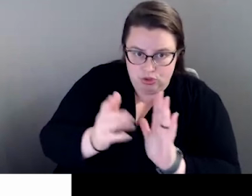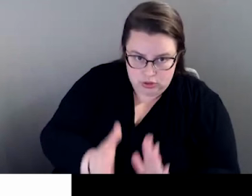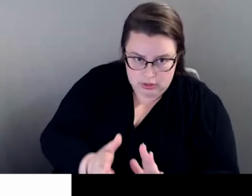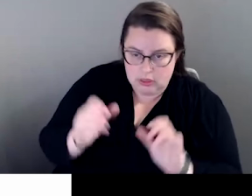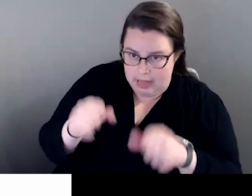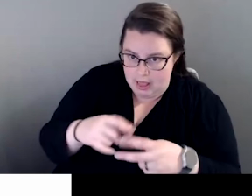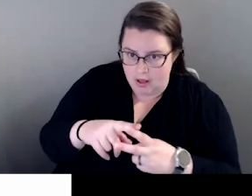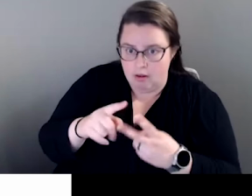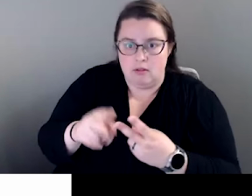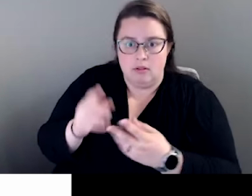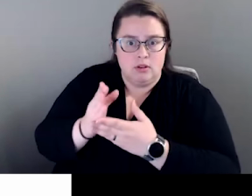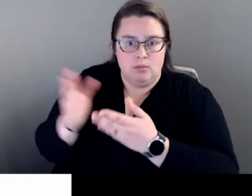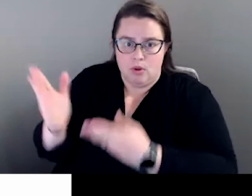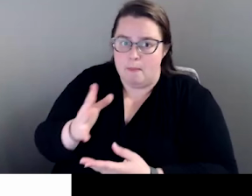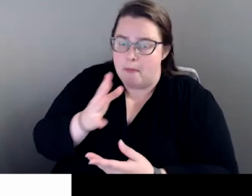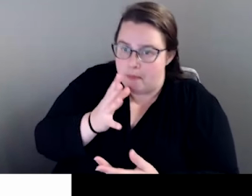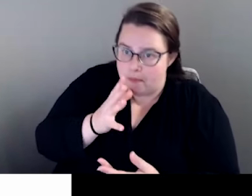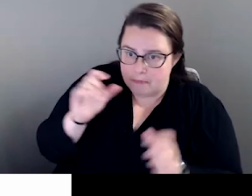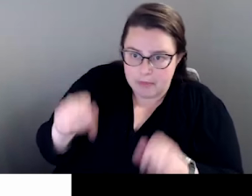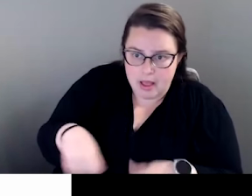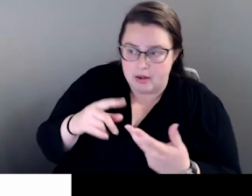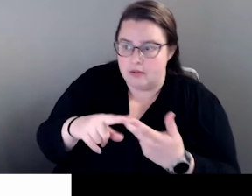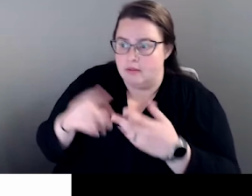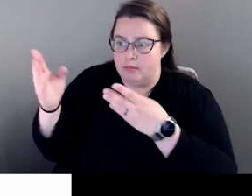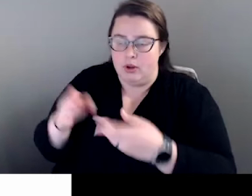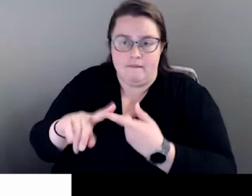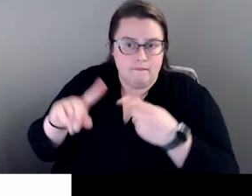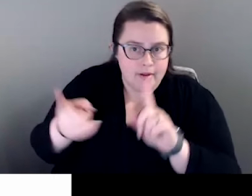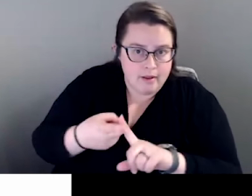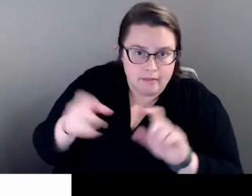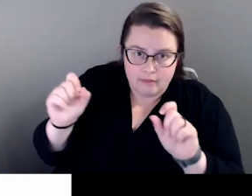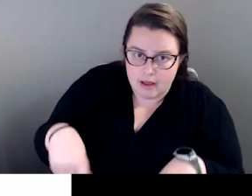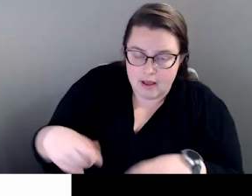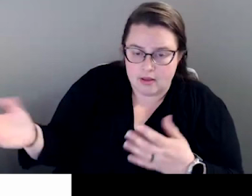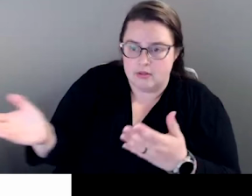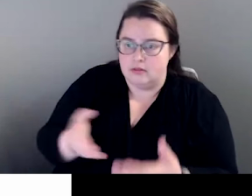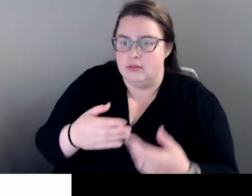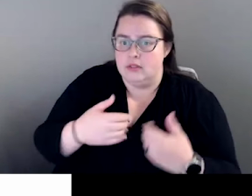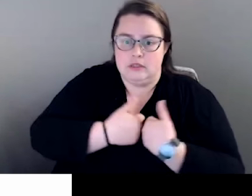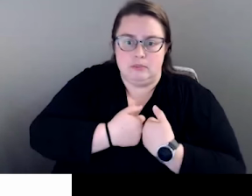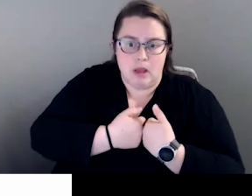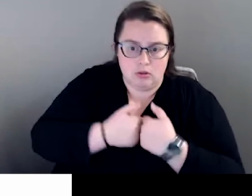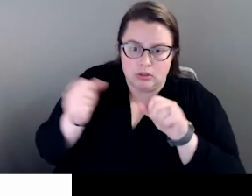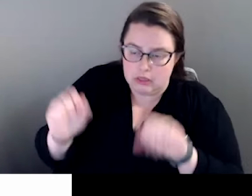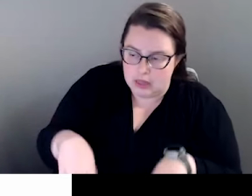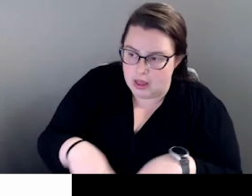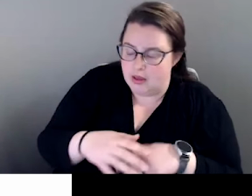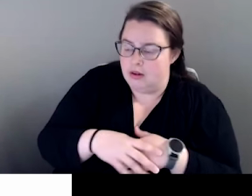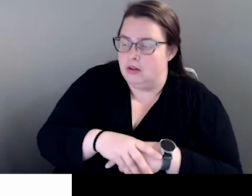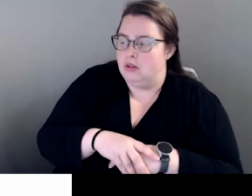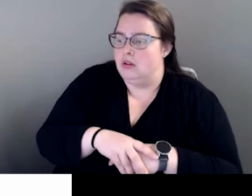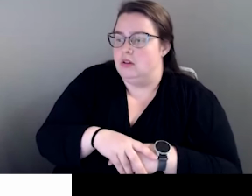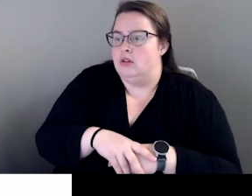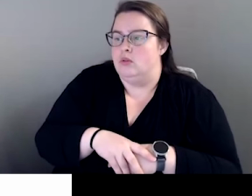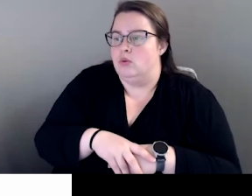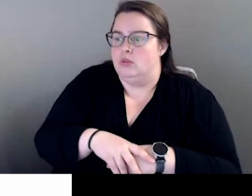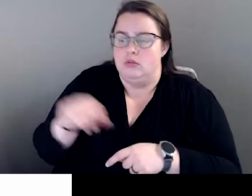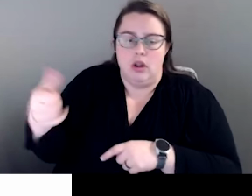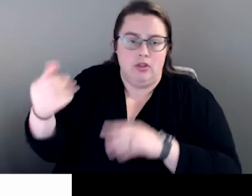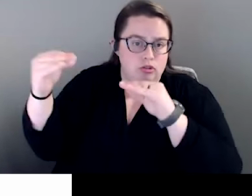their moms, which they can. Some have brought a friend, which they can, or, a spouse, or, another or